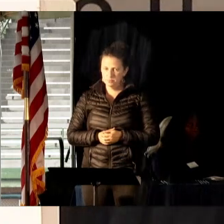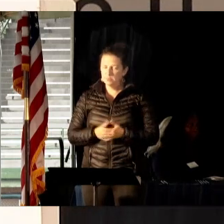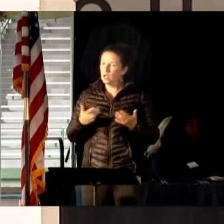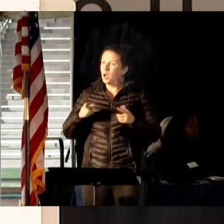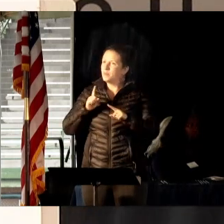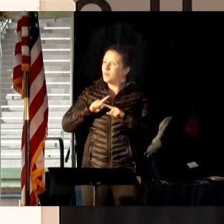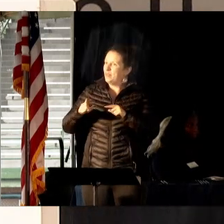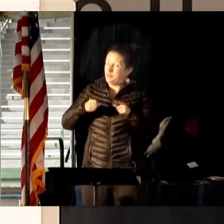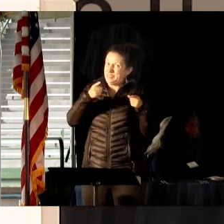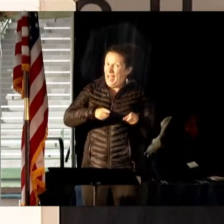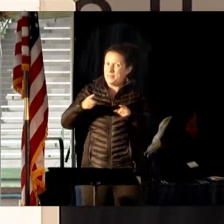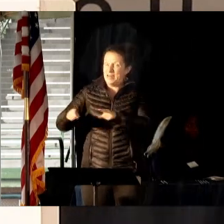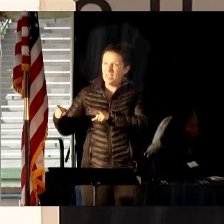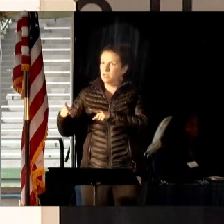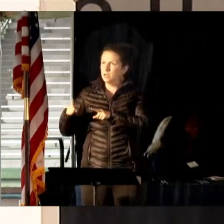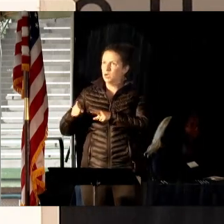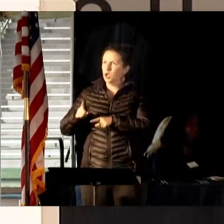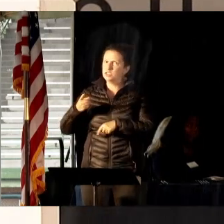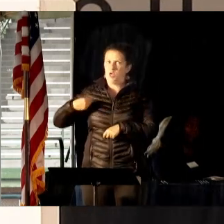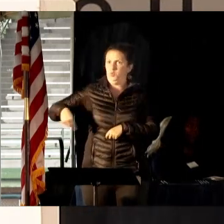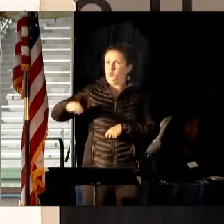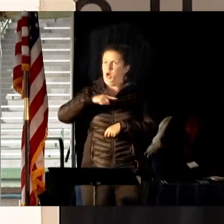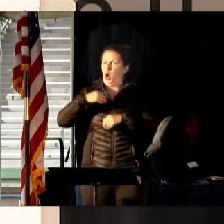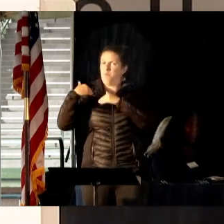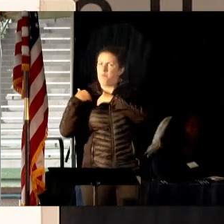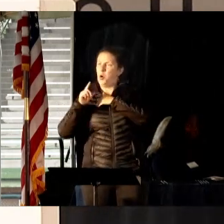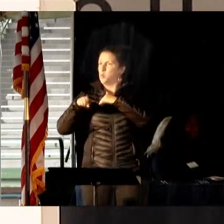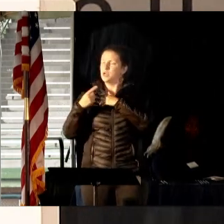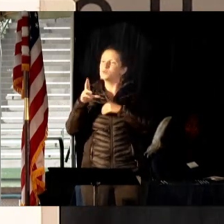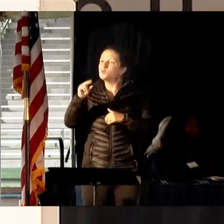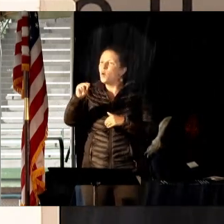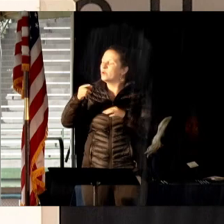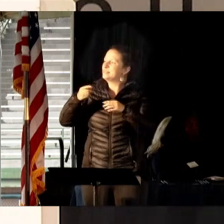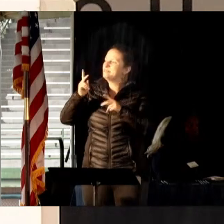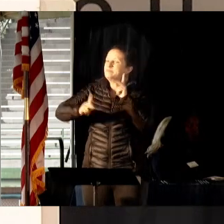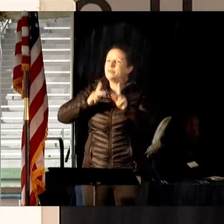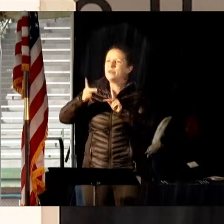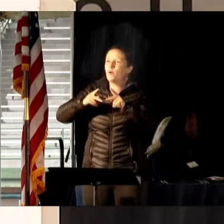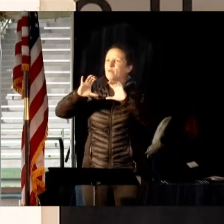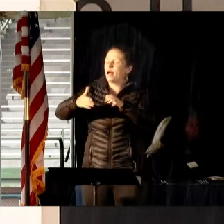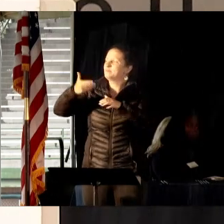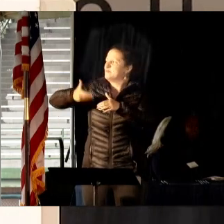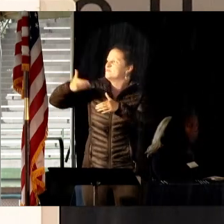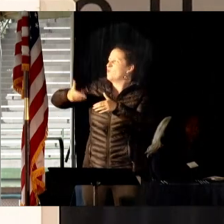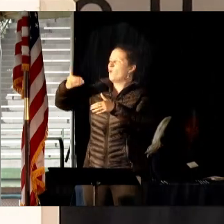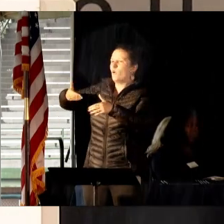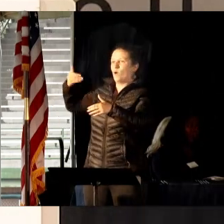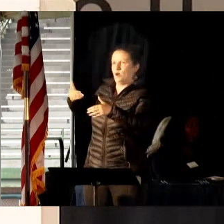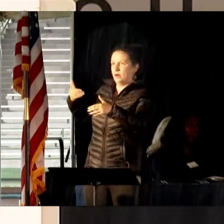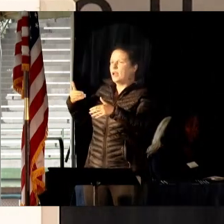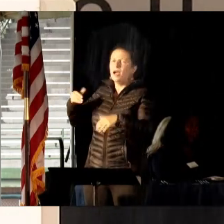us alone, but to those that came before us. And I'm not talking about our past alumni, but a bit